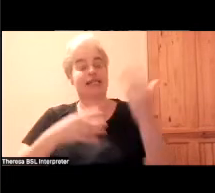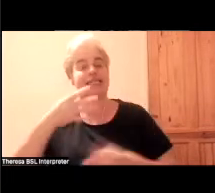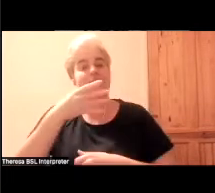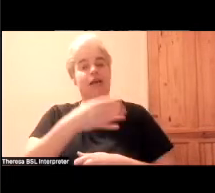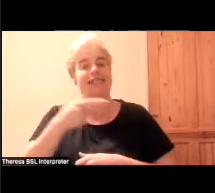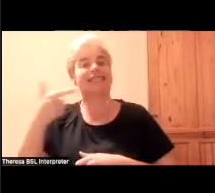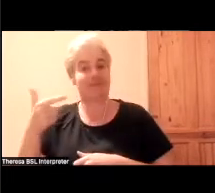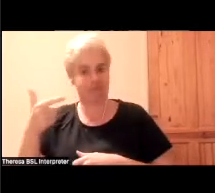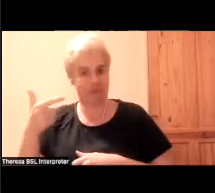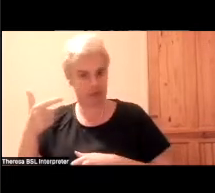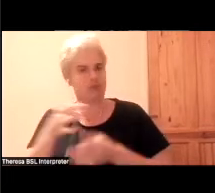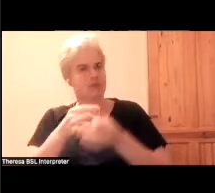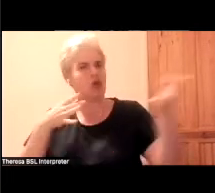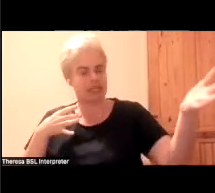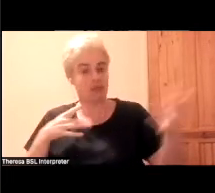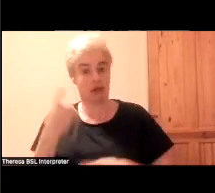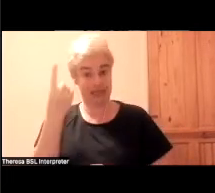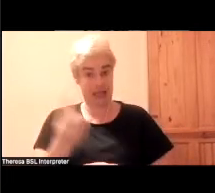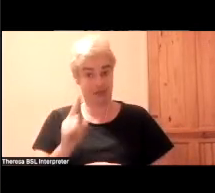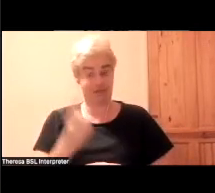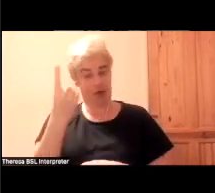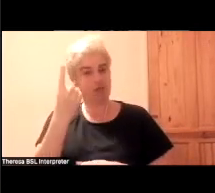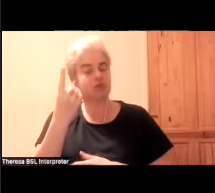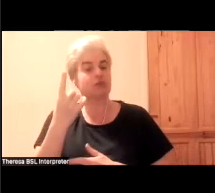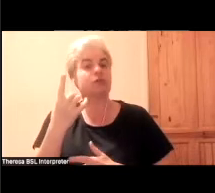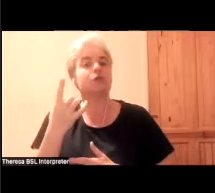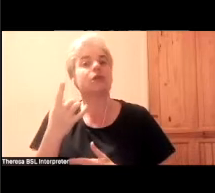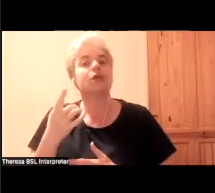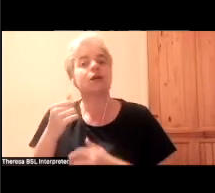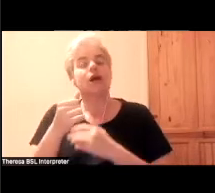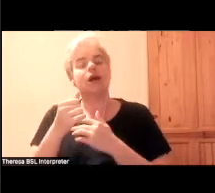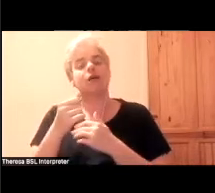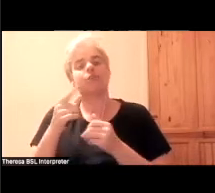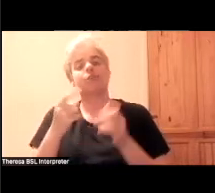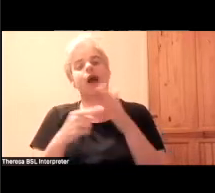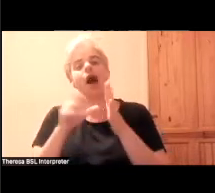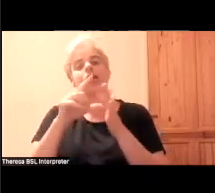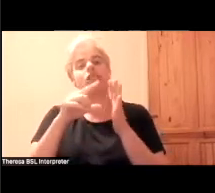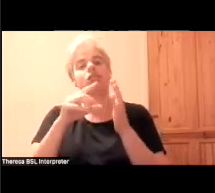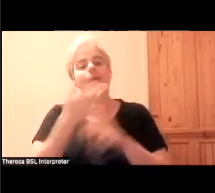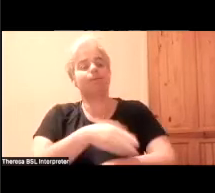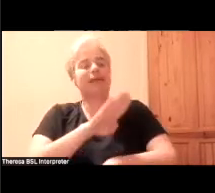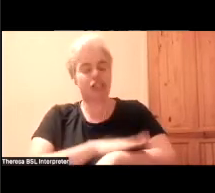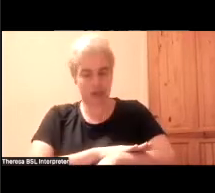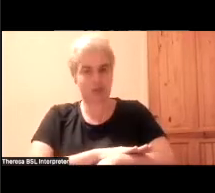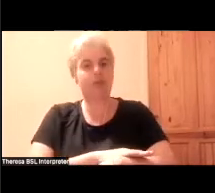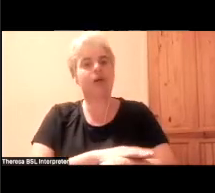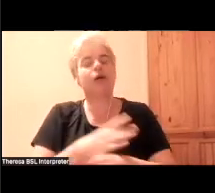Christina was one of the first members of the Archbishop's Council and a leading lay member of the General